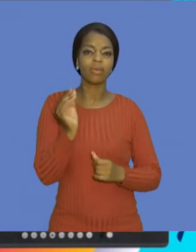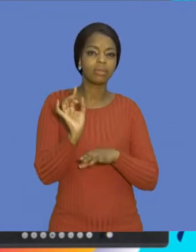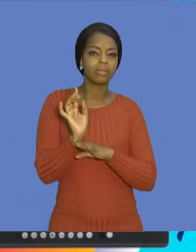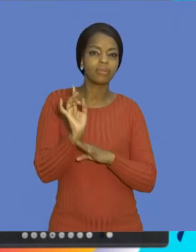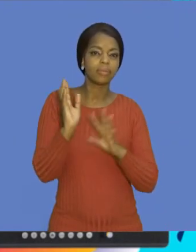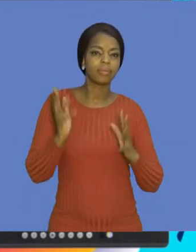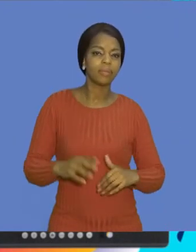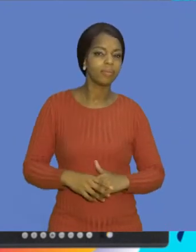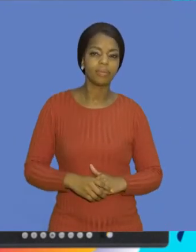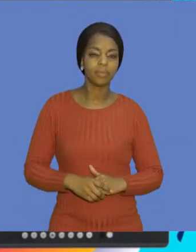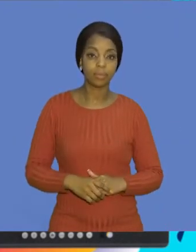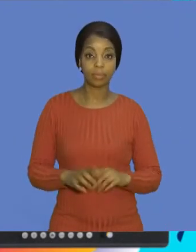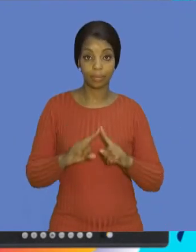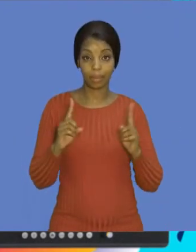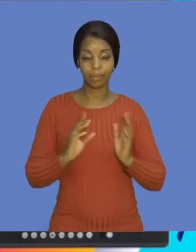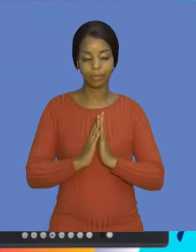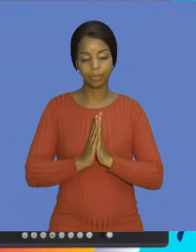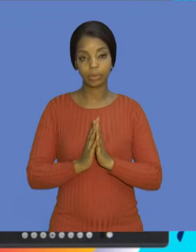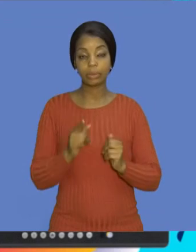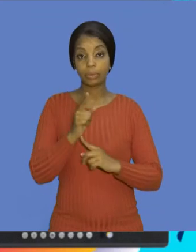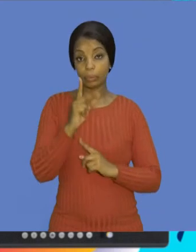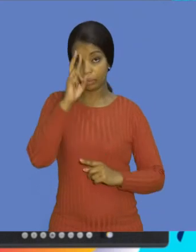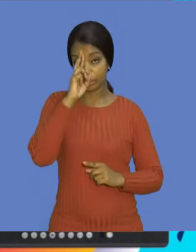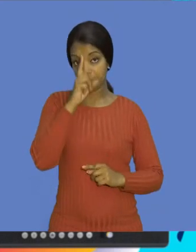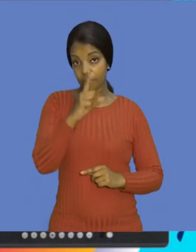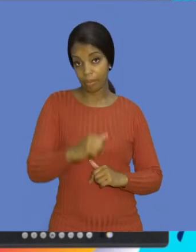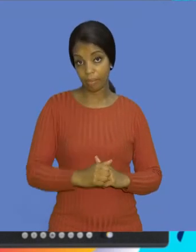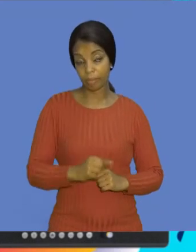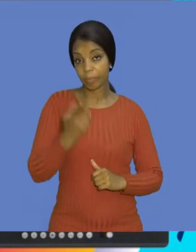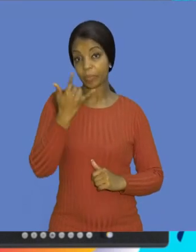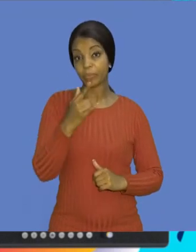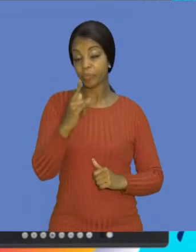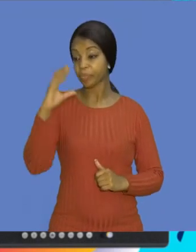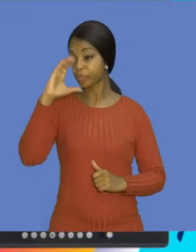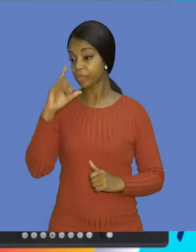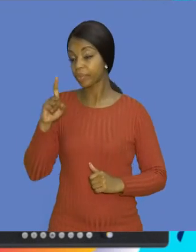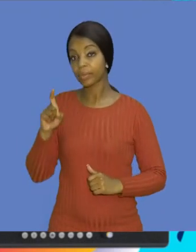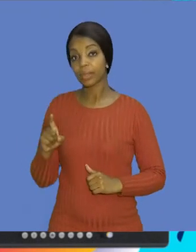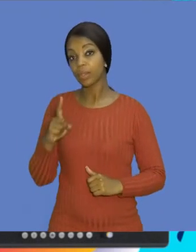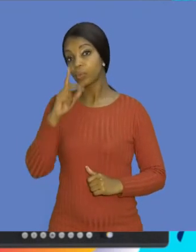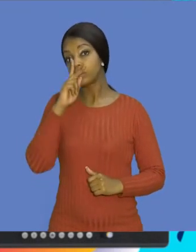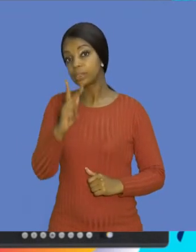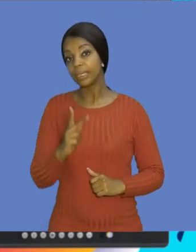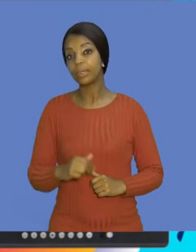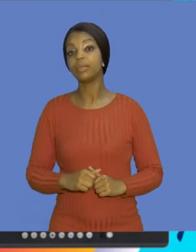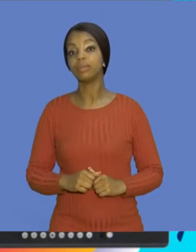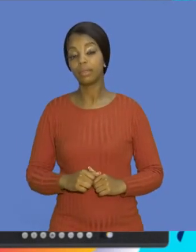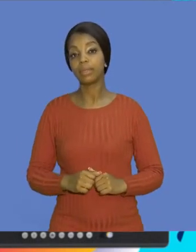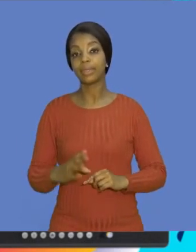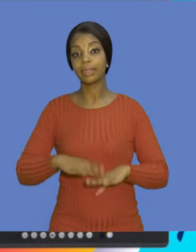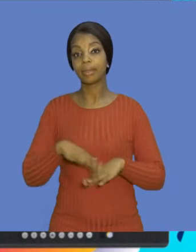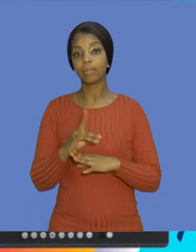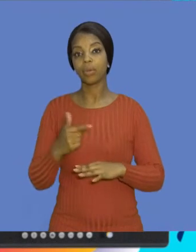or anything like that. So please remember that. And then we will look at, if it's compound interest, you can see that